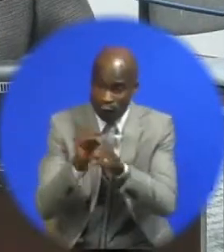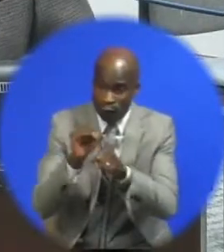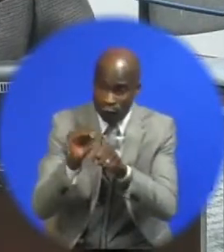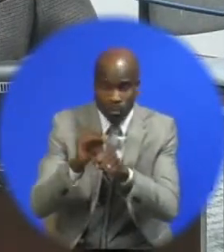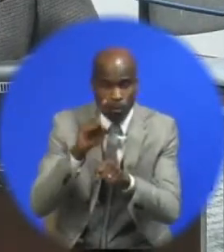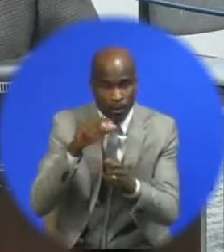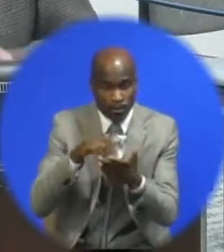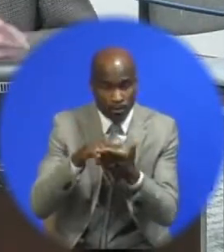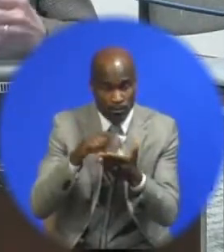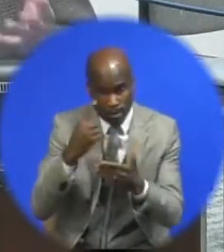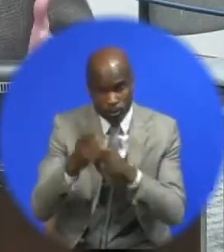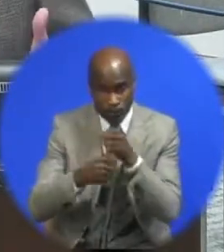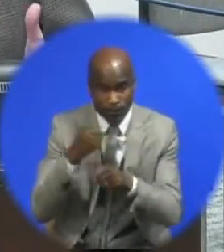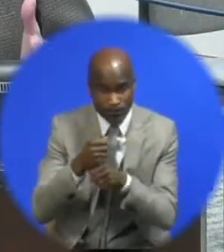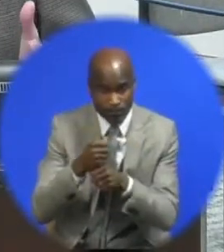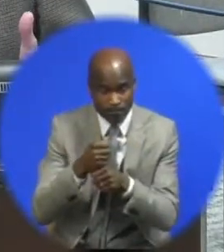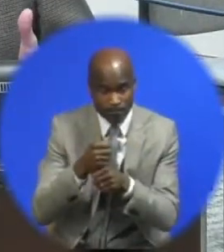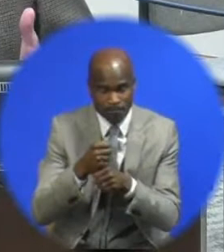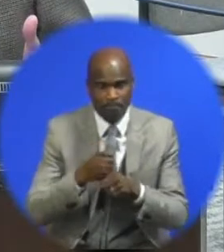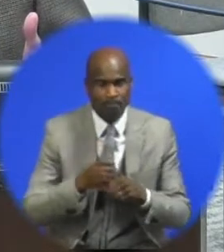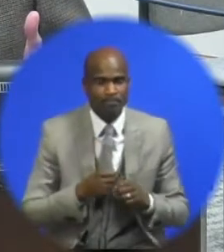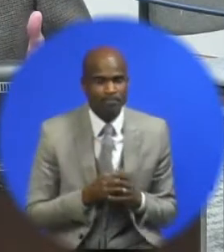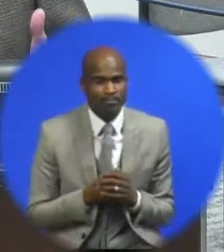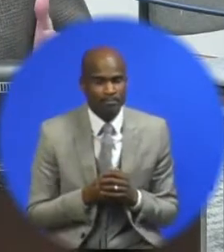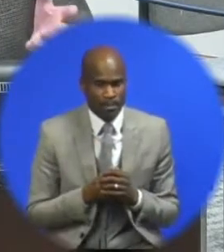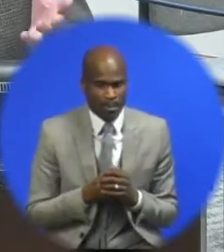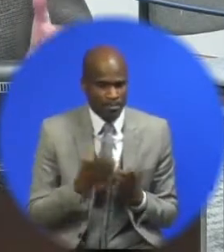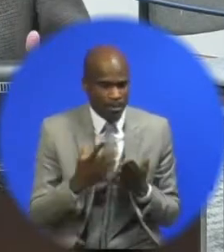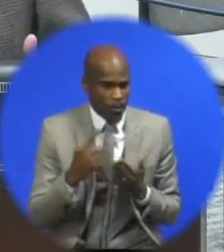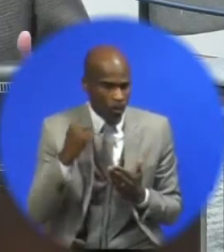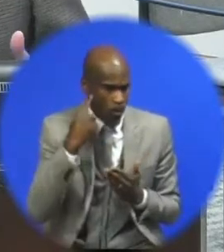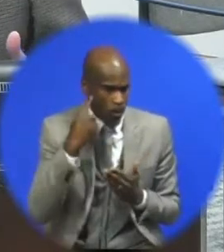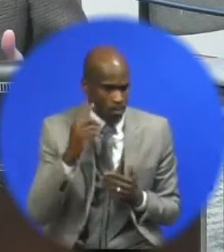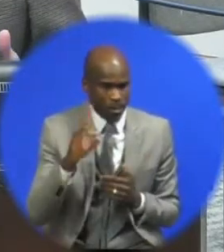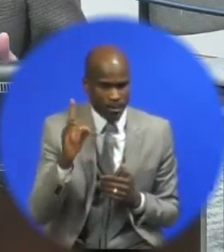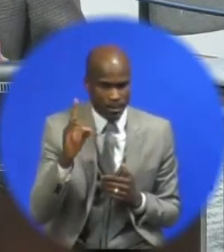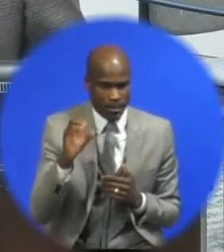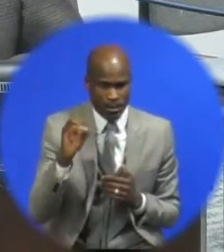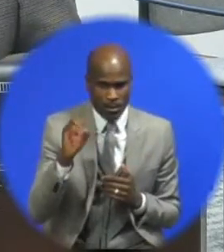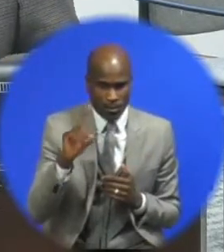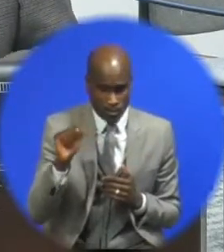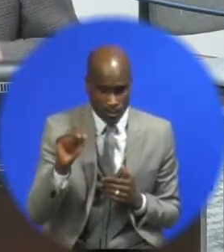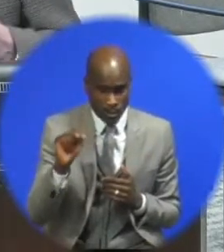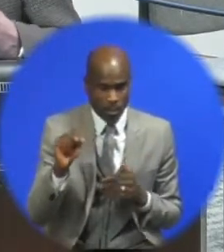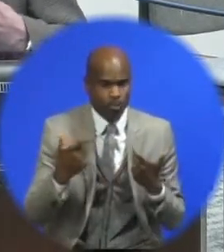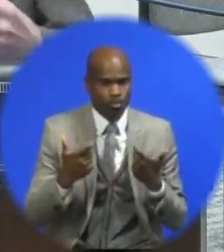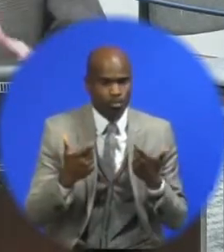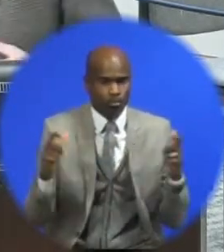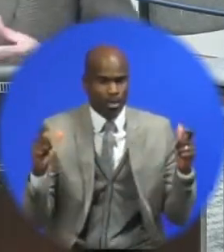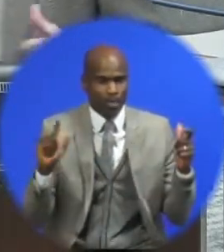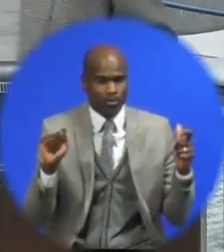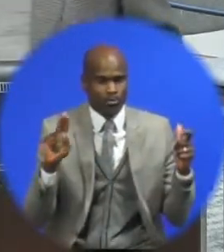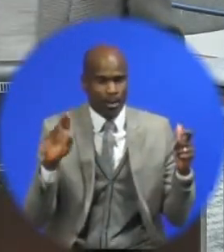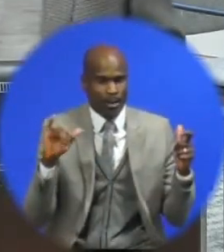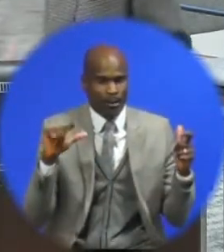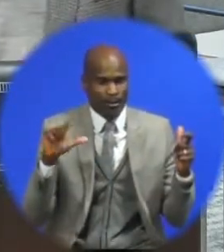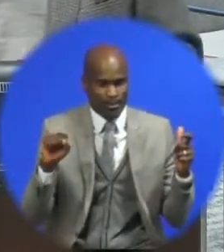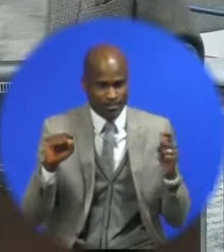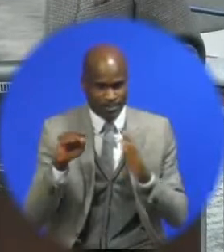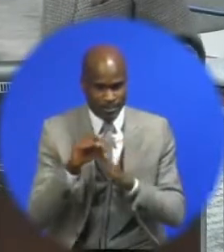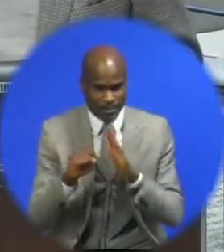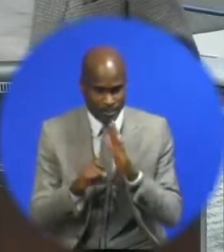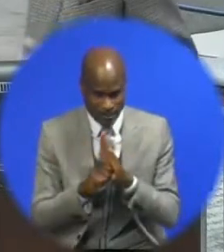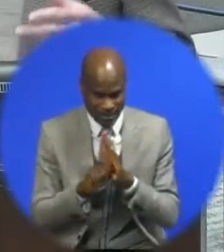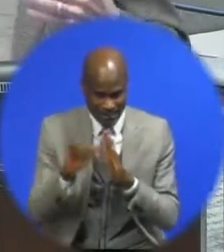is part of the, you may have heard from DOT, the Great Trail State. So this is going to be asking for money for them.